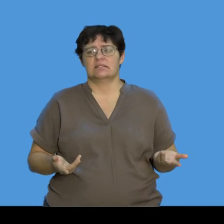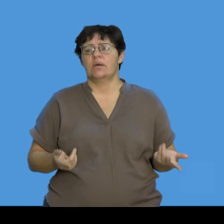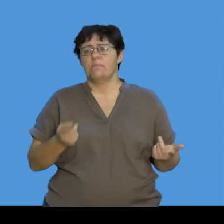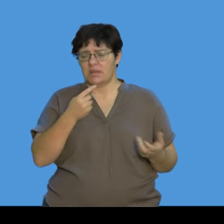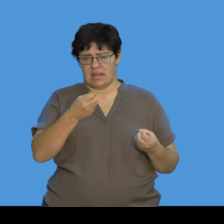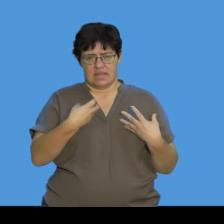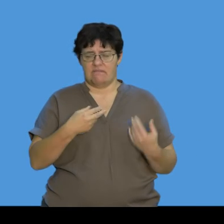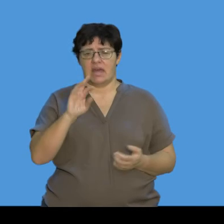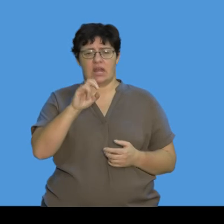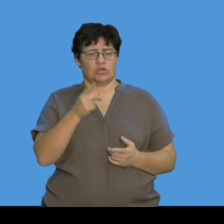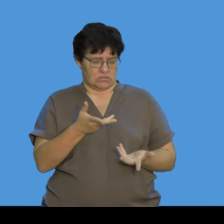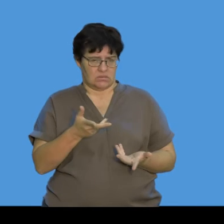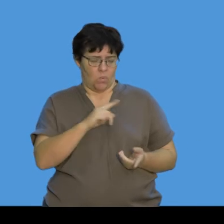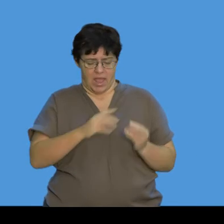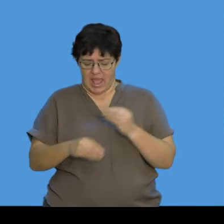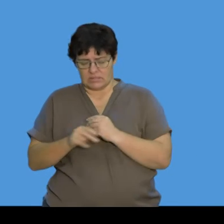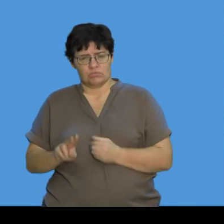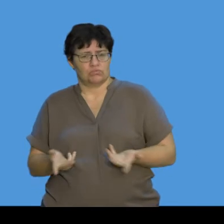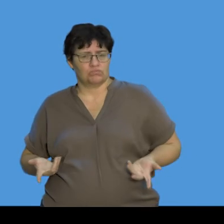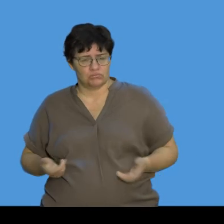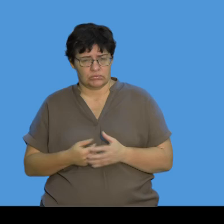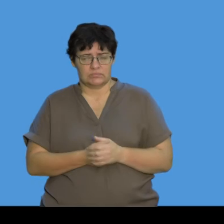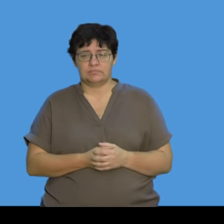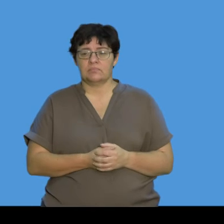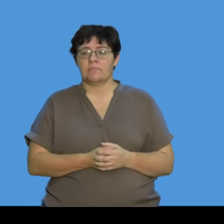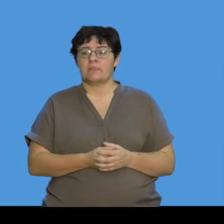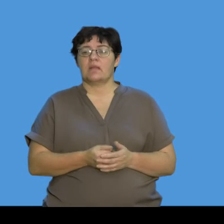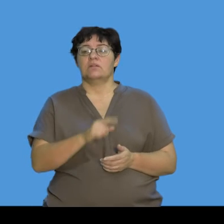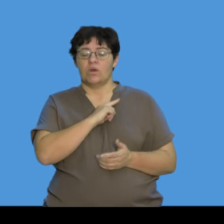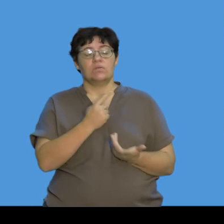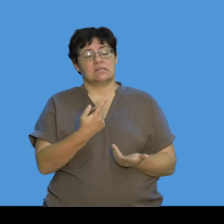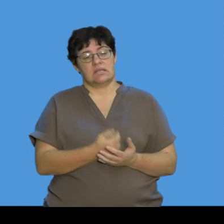the radius, right? So I will immediately then say, let's